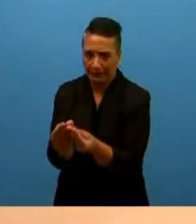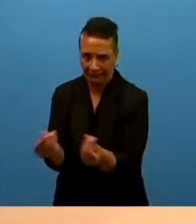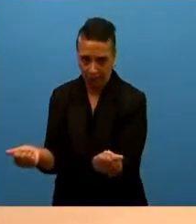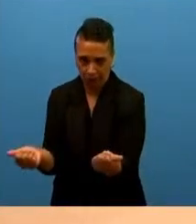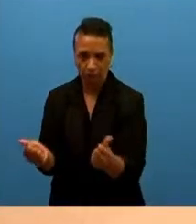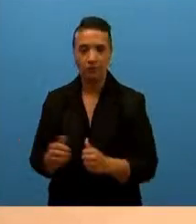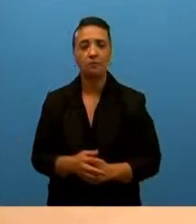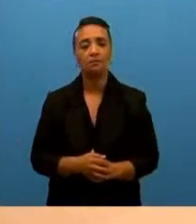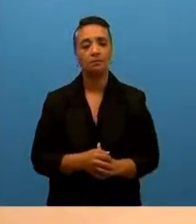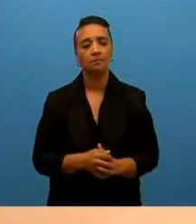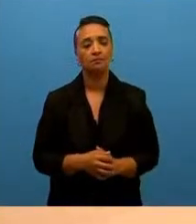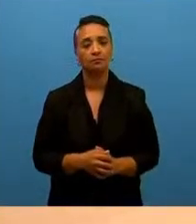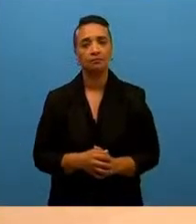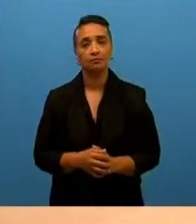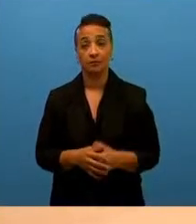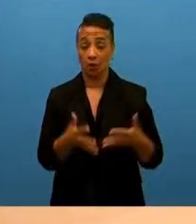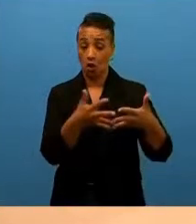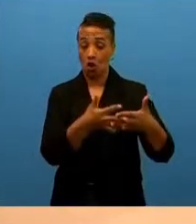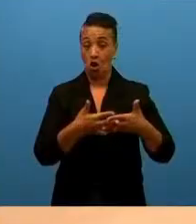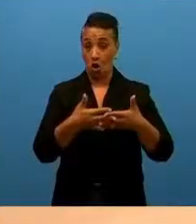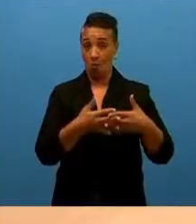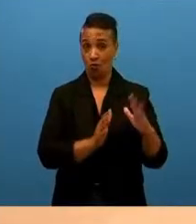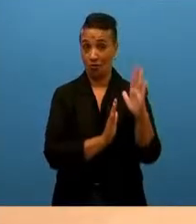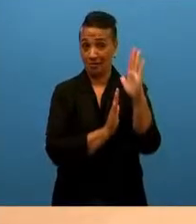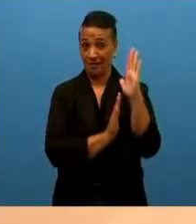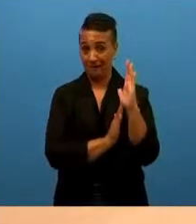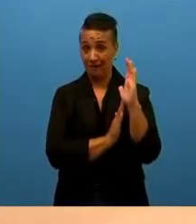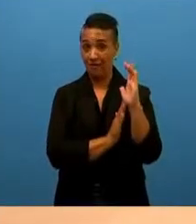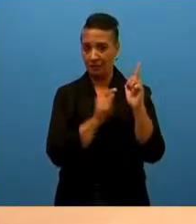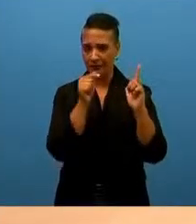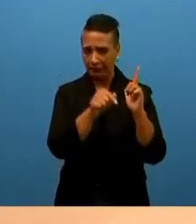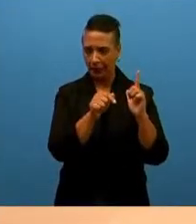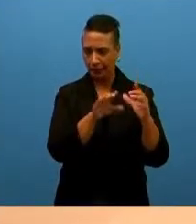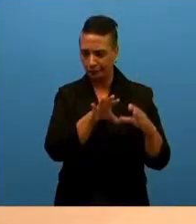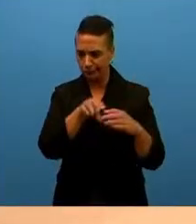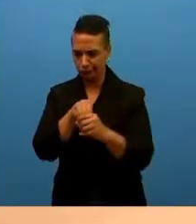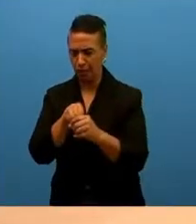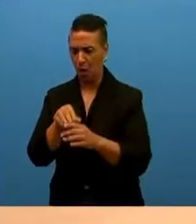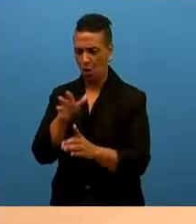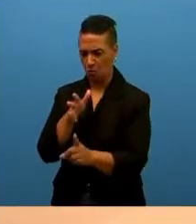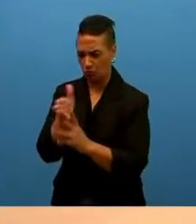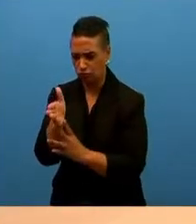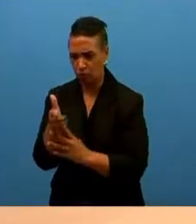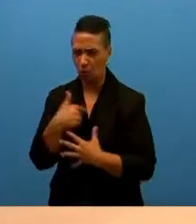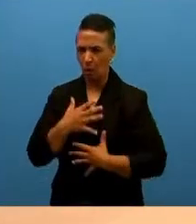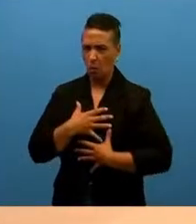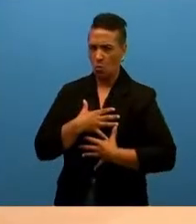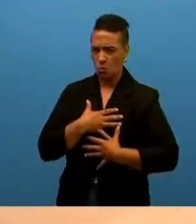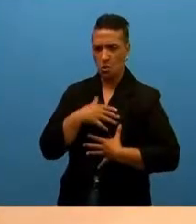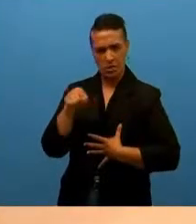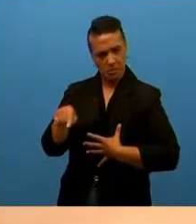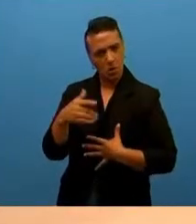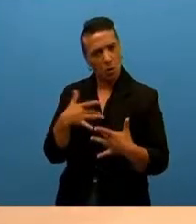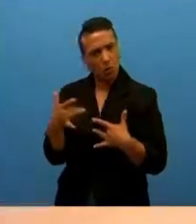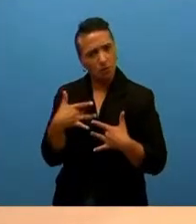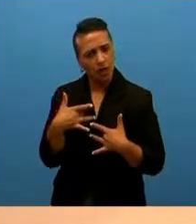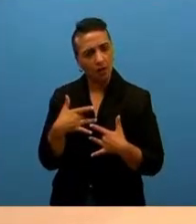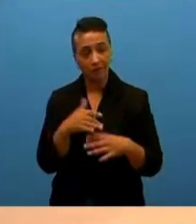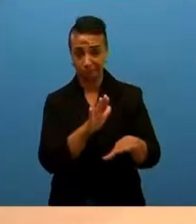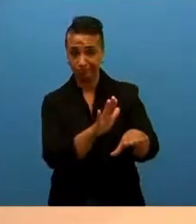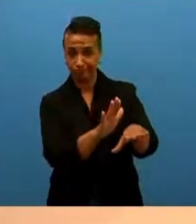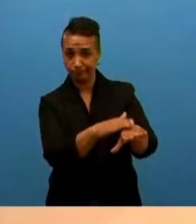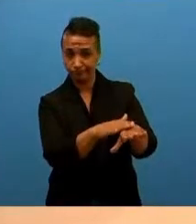Incidents involving US personnel cause deep concern and must be prevented. Japan urges the US to